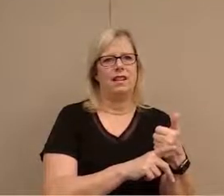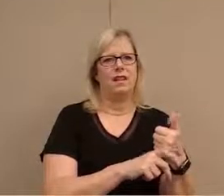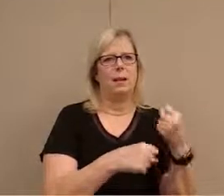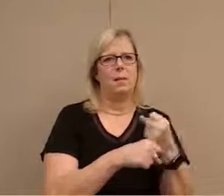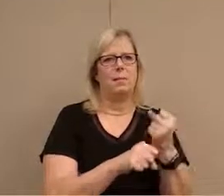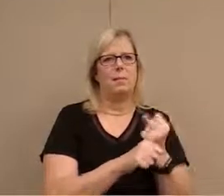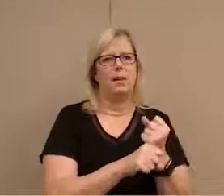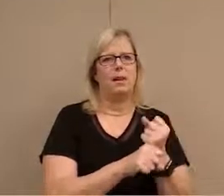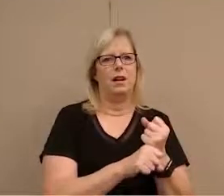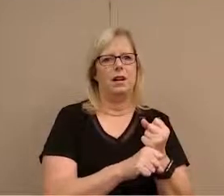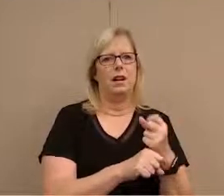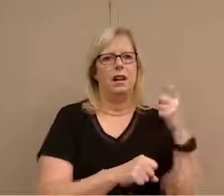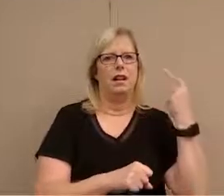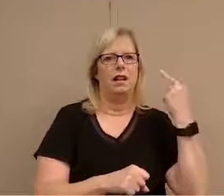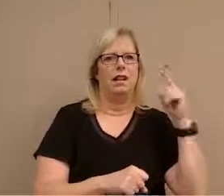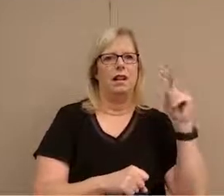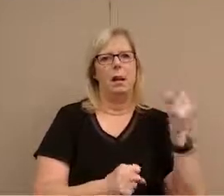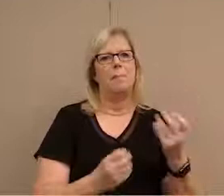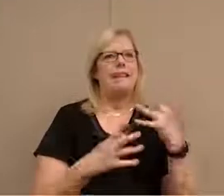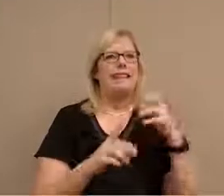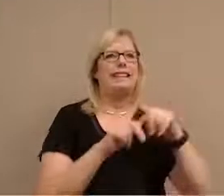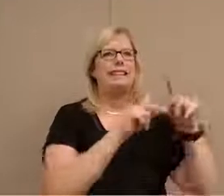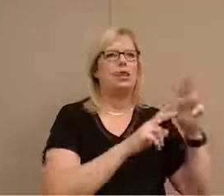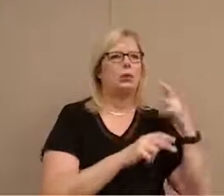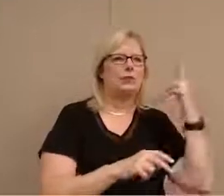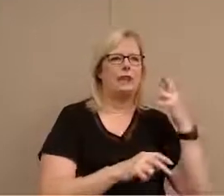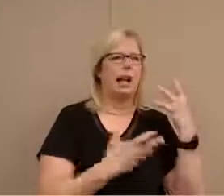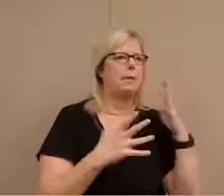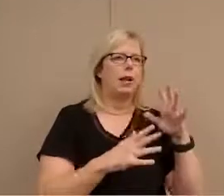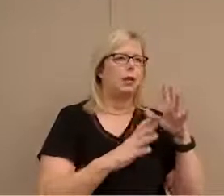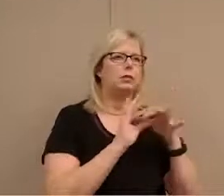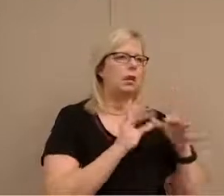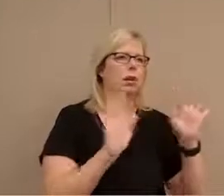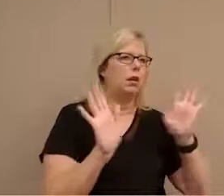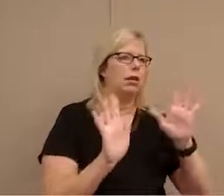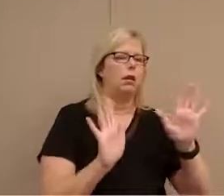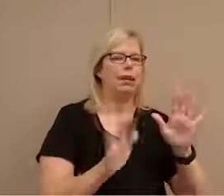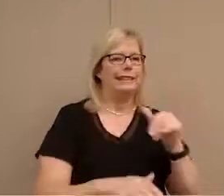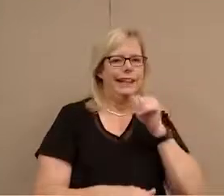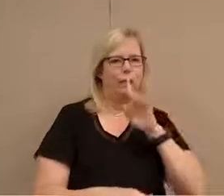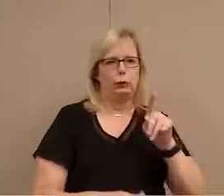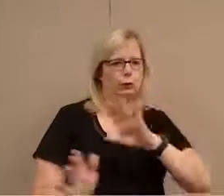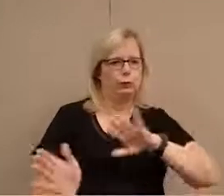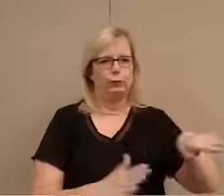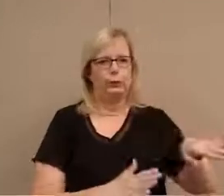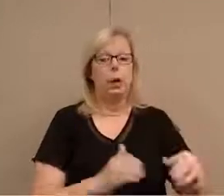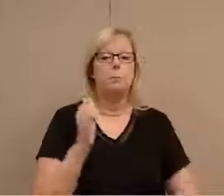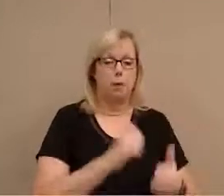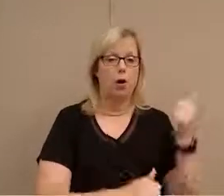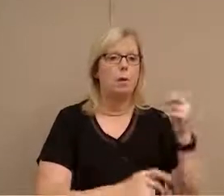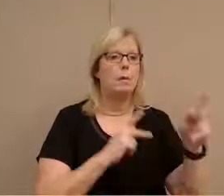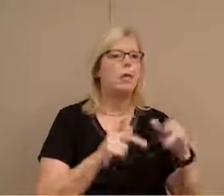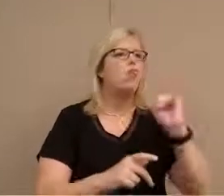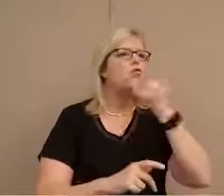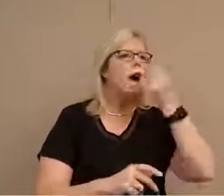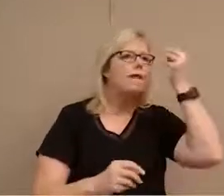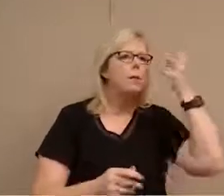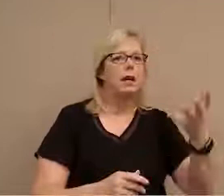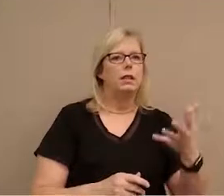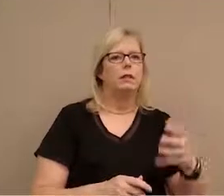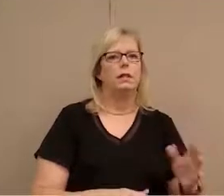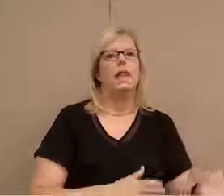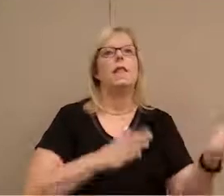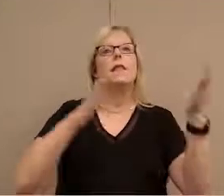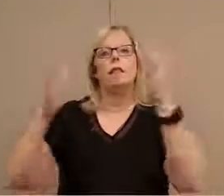made for many different reasons, which I don't like to mention but mainly it's misinformation. The